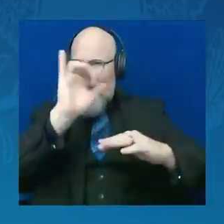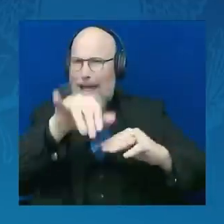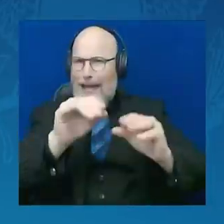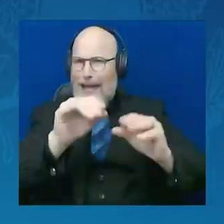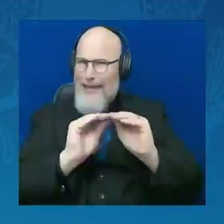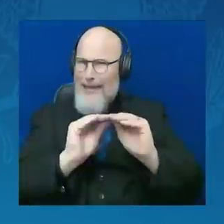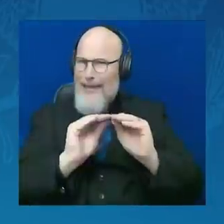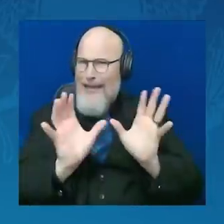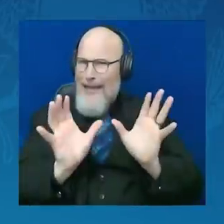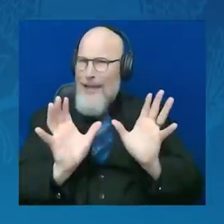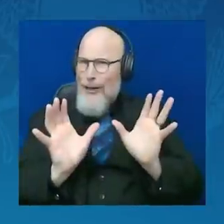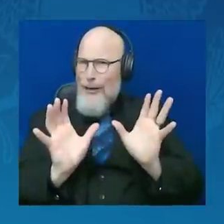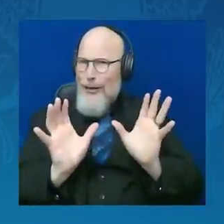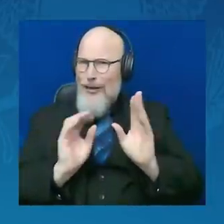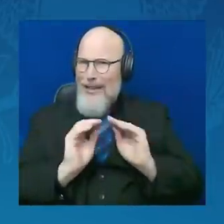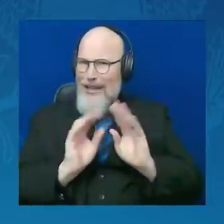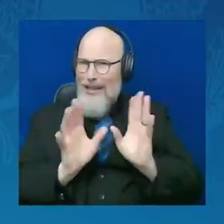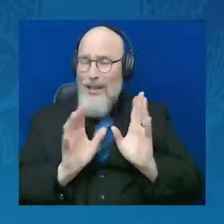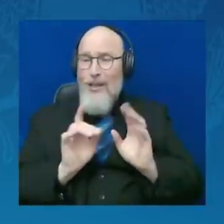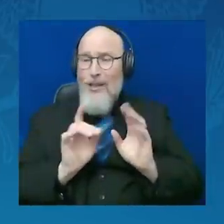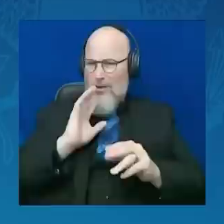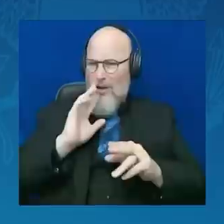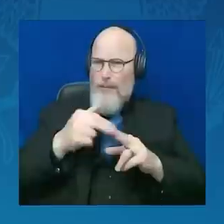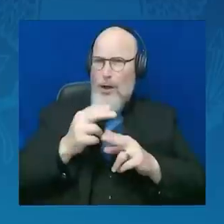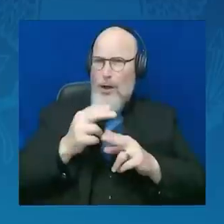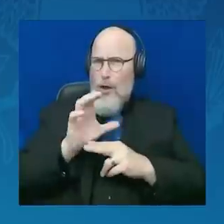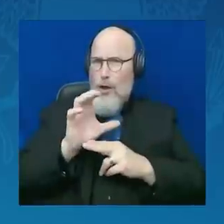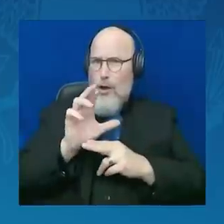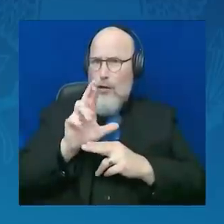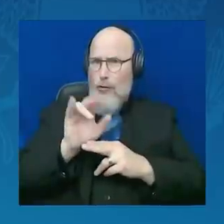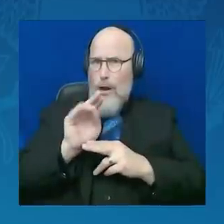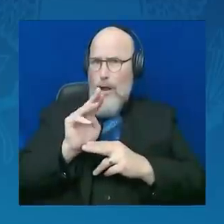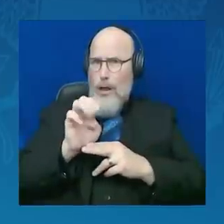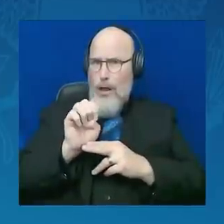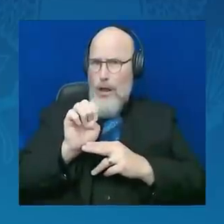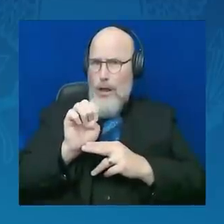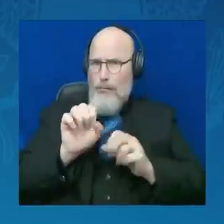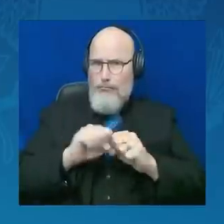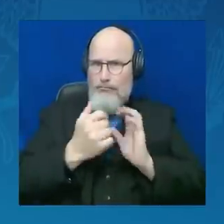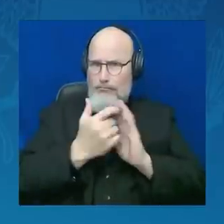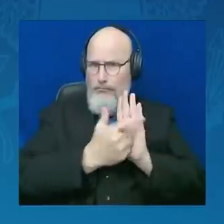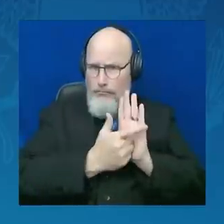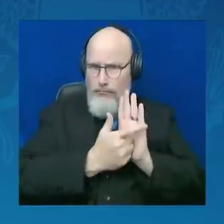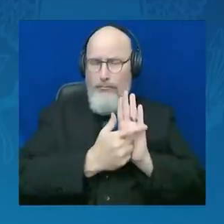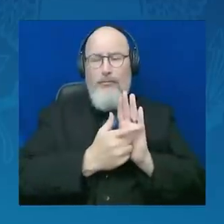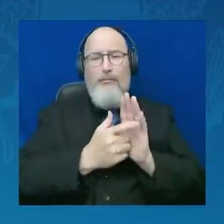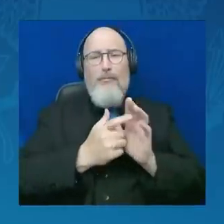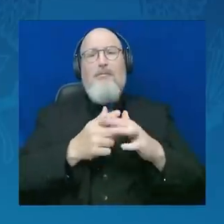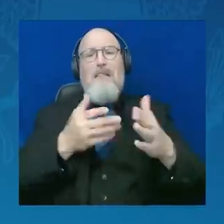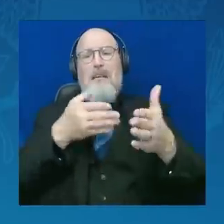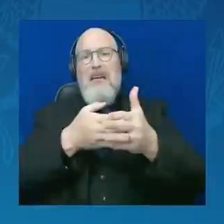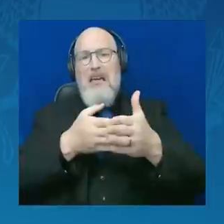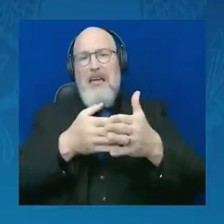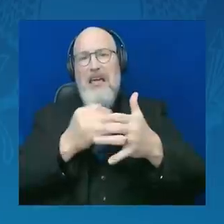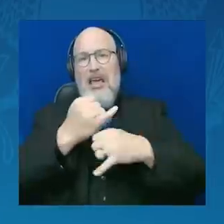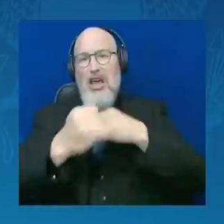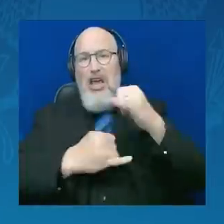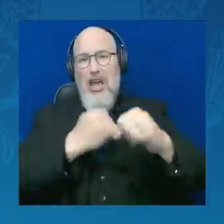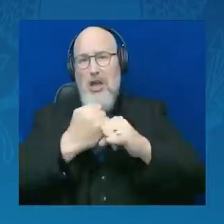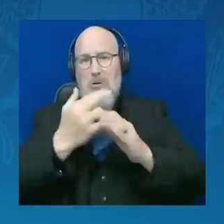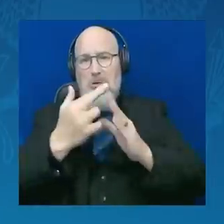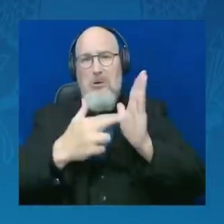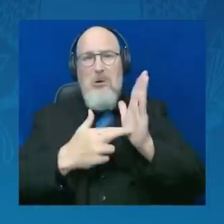crimes and violations of international norms and rules. We are also very clear that any intentional